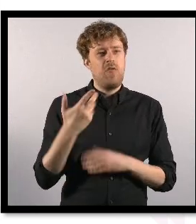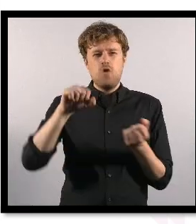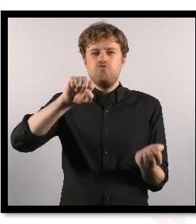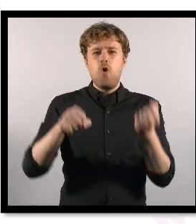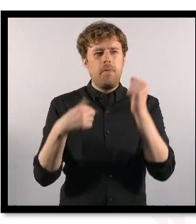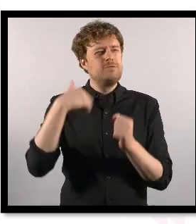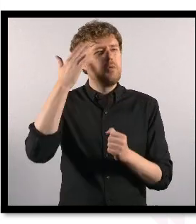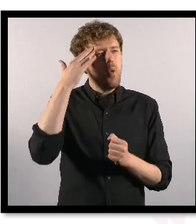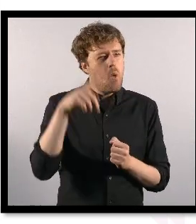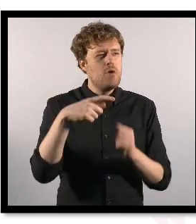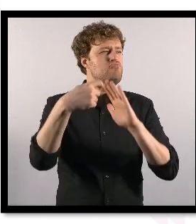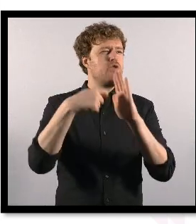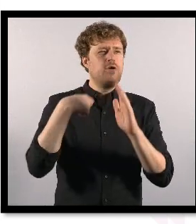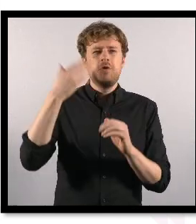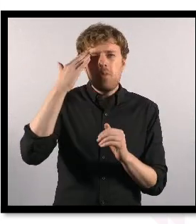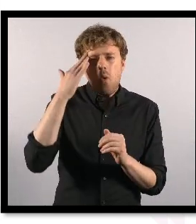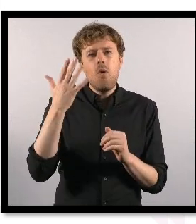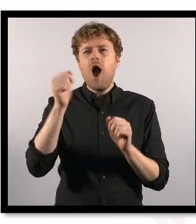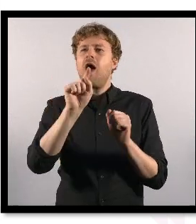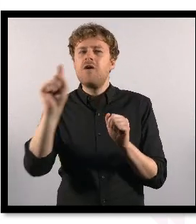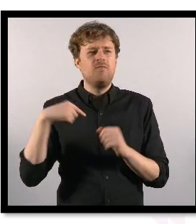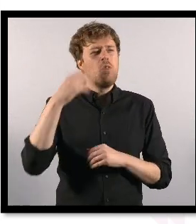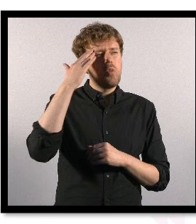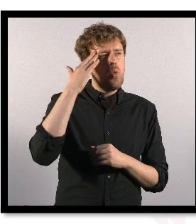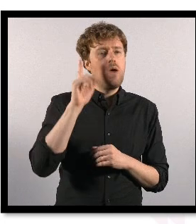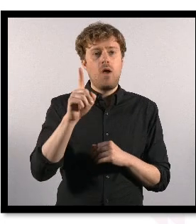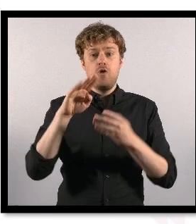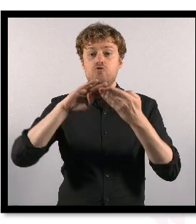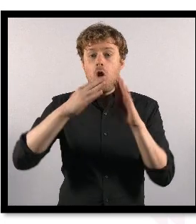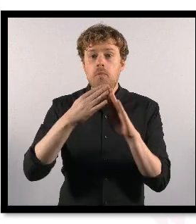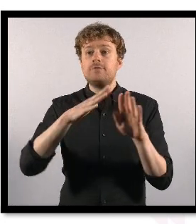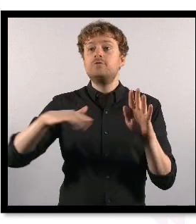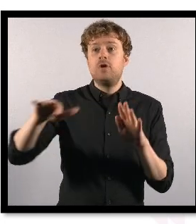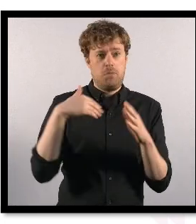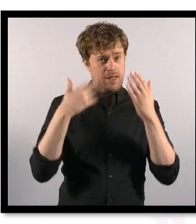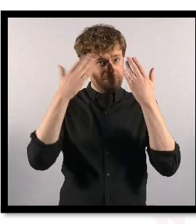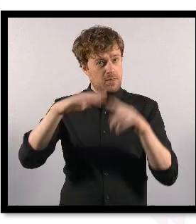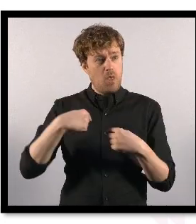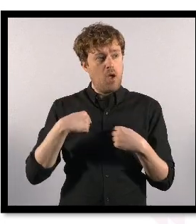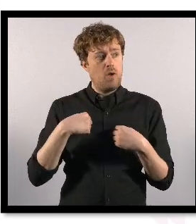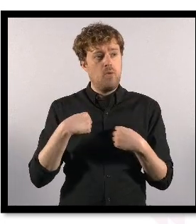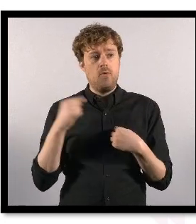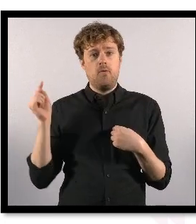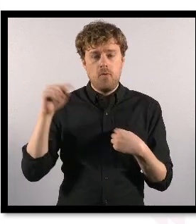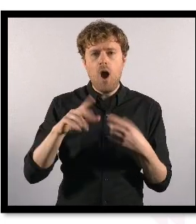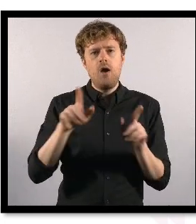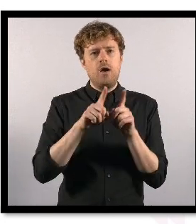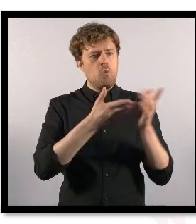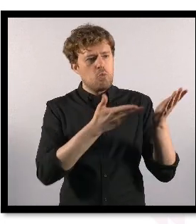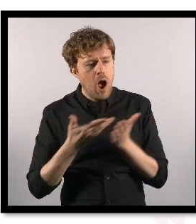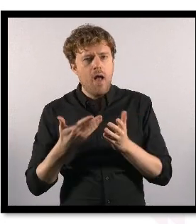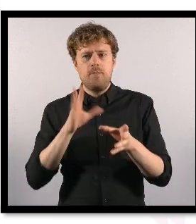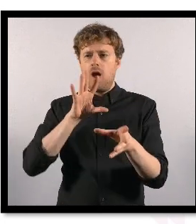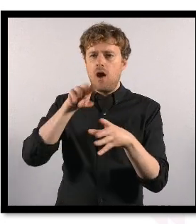part of this community and taking leadership roles as part of this community as well. Yeah, I really relate to the opportunities